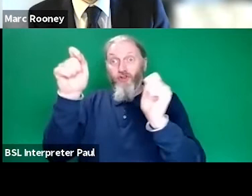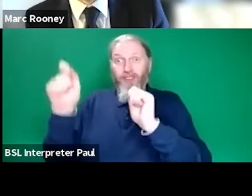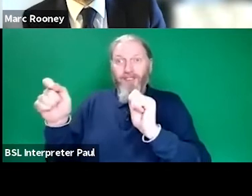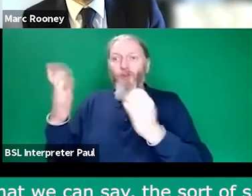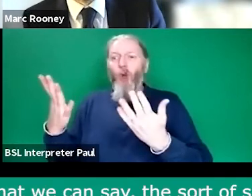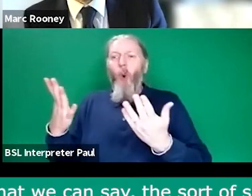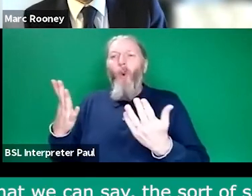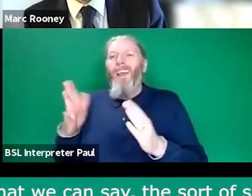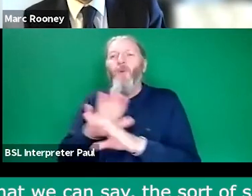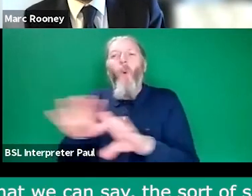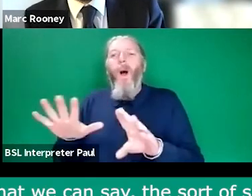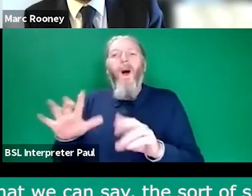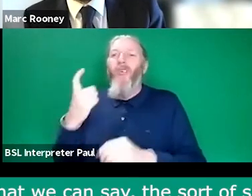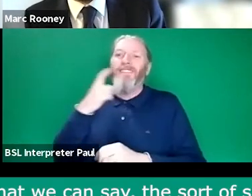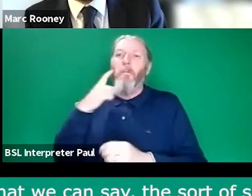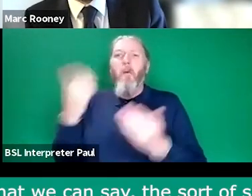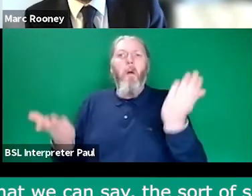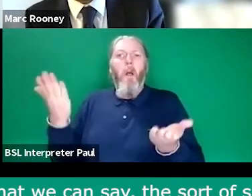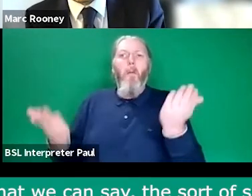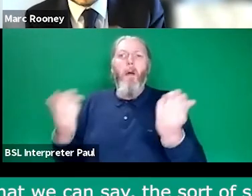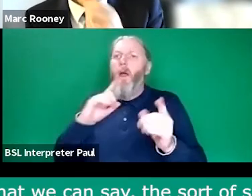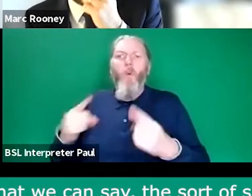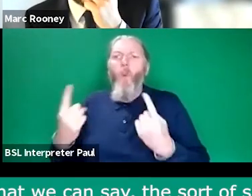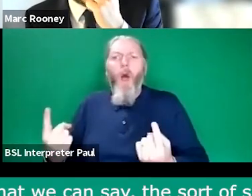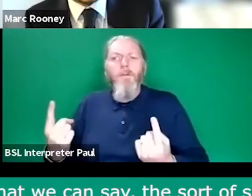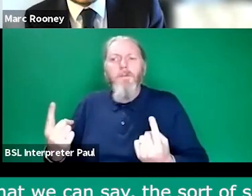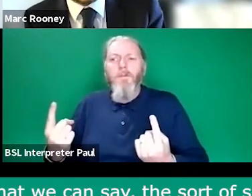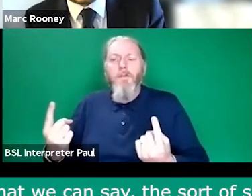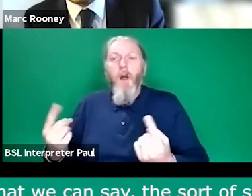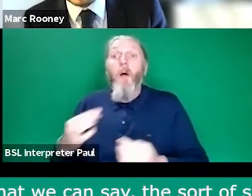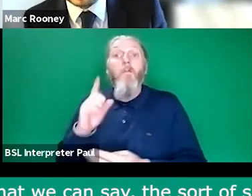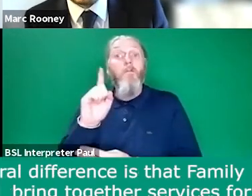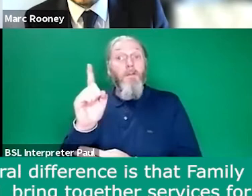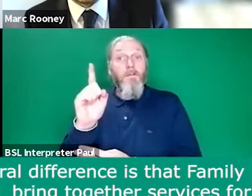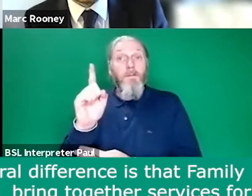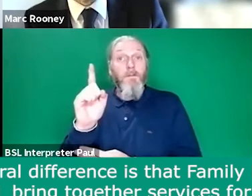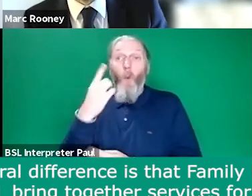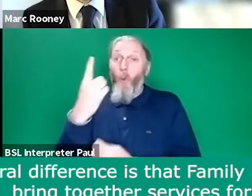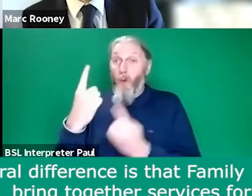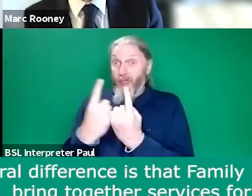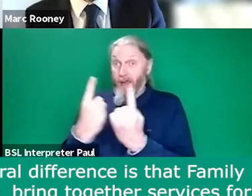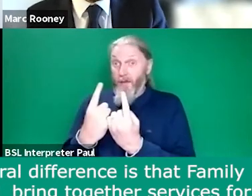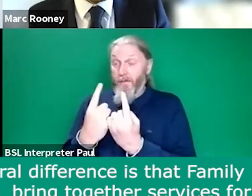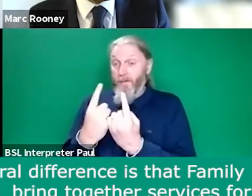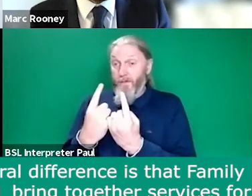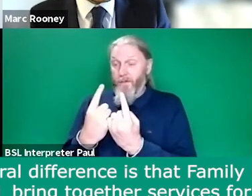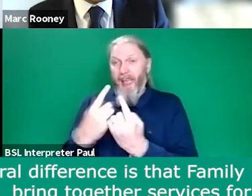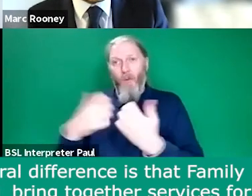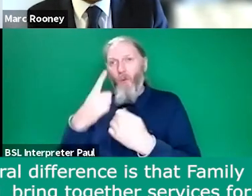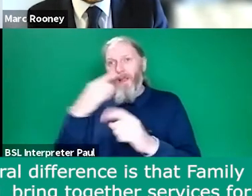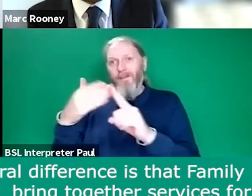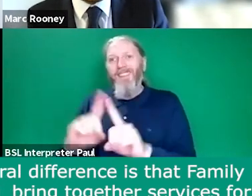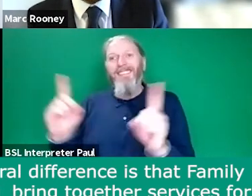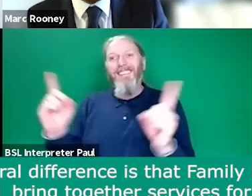comparator. One of what we can say is that the sort of simplest central difference is that family hubs bring